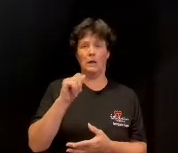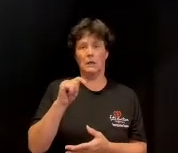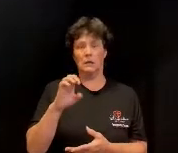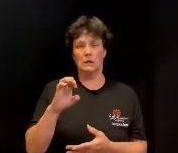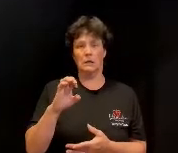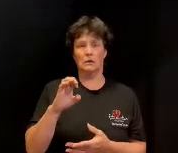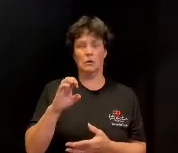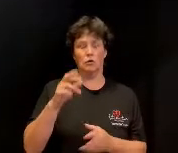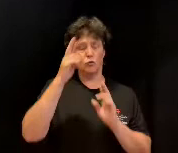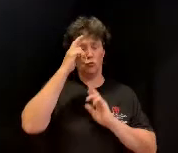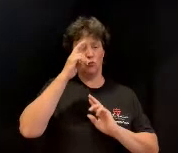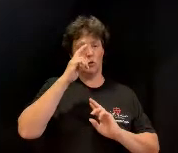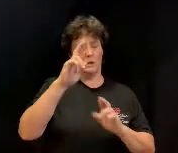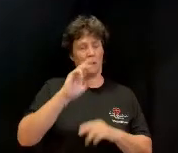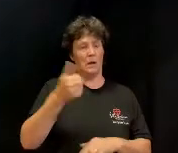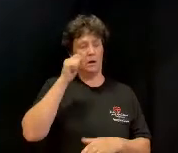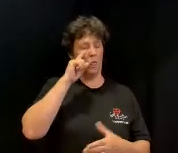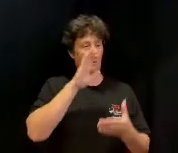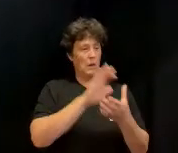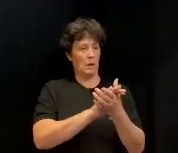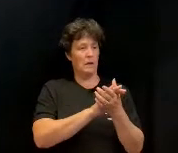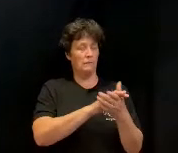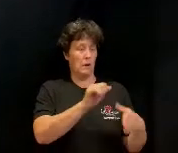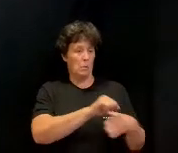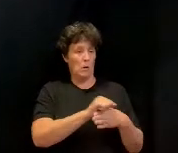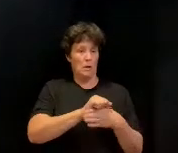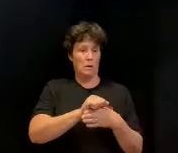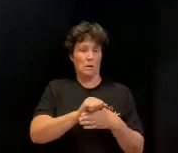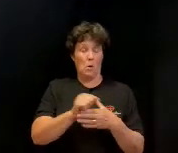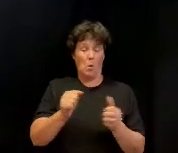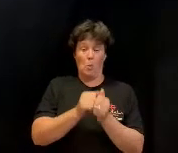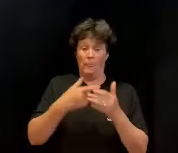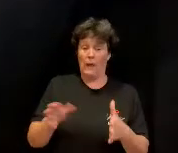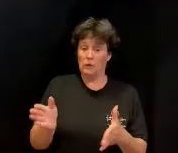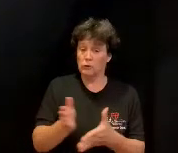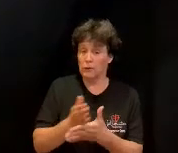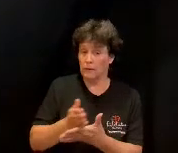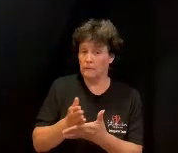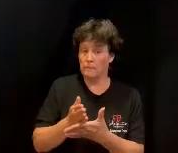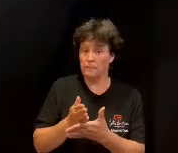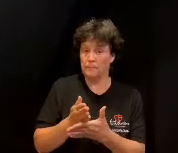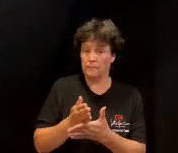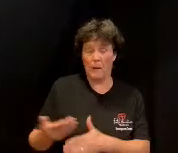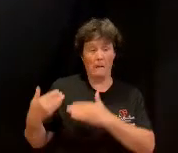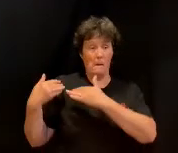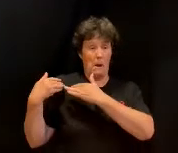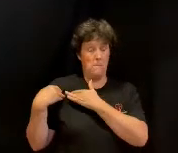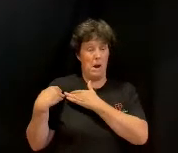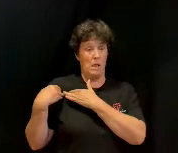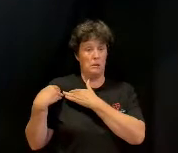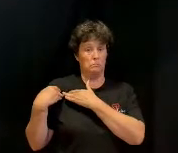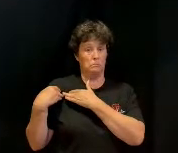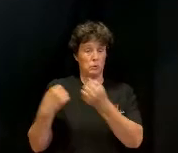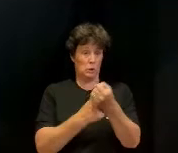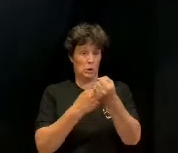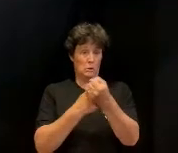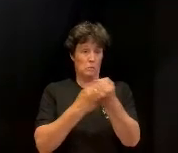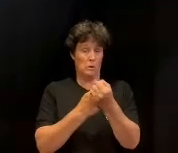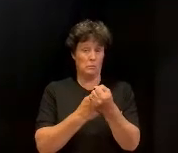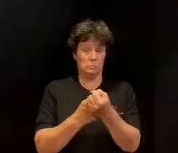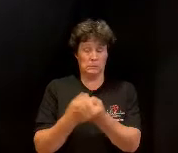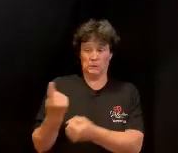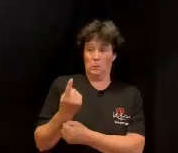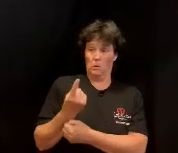respect others' beliefs and practices without sharing them. To bear or put up with someone or something not especially liked.